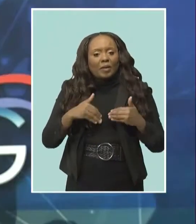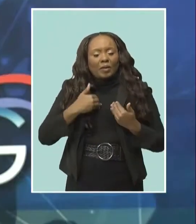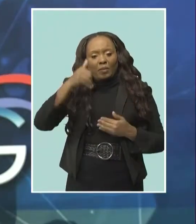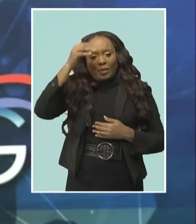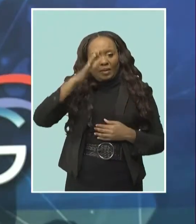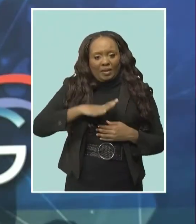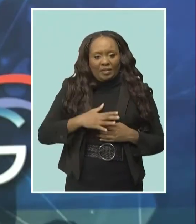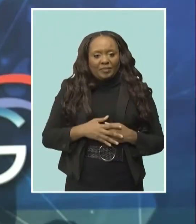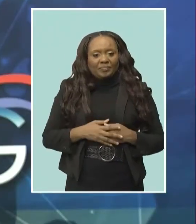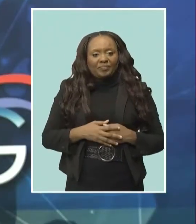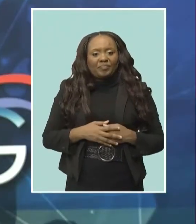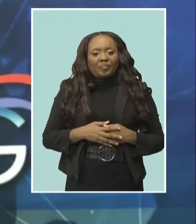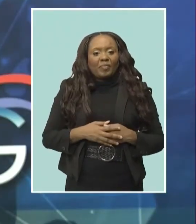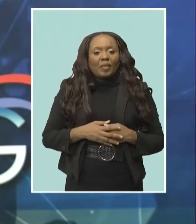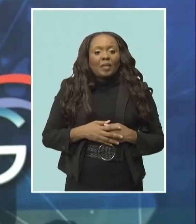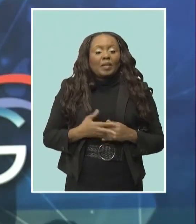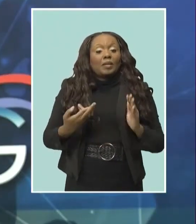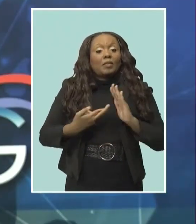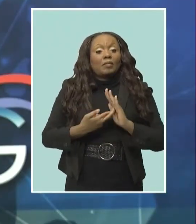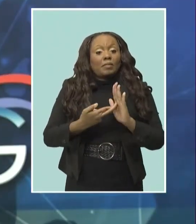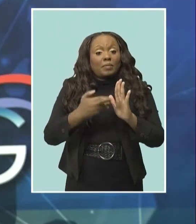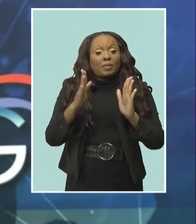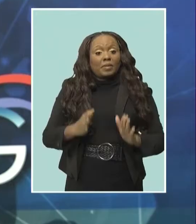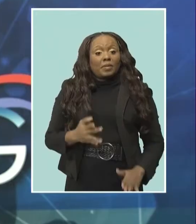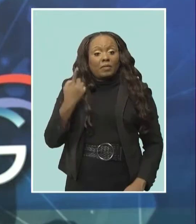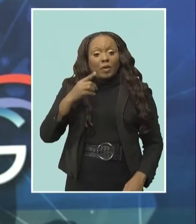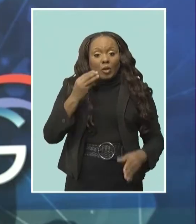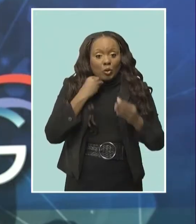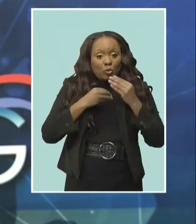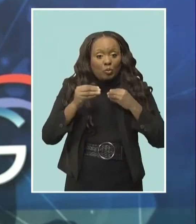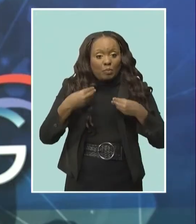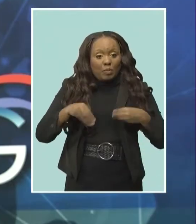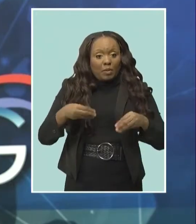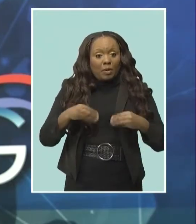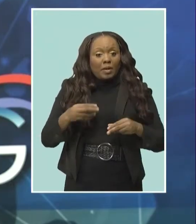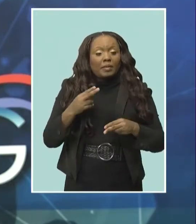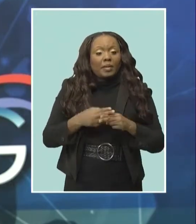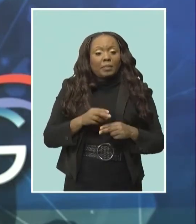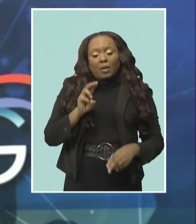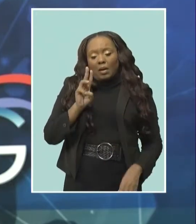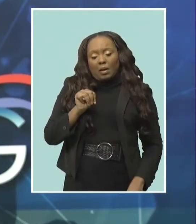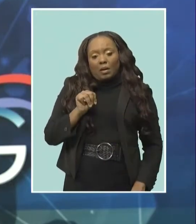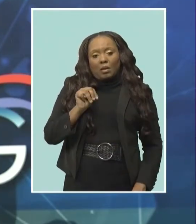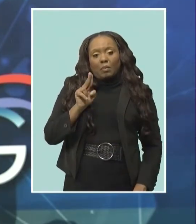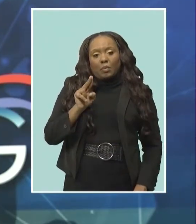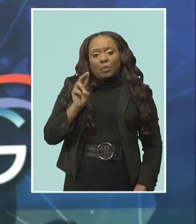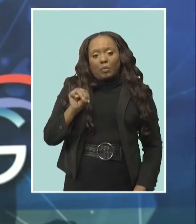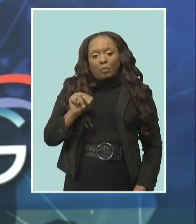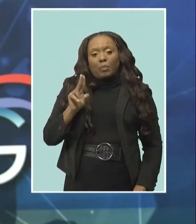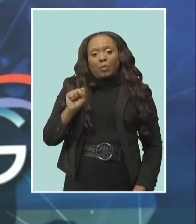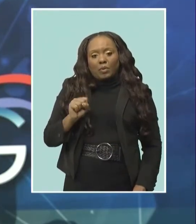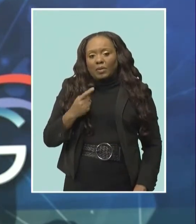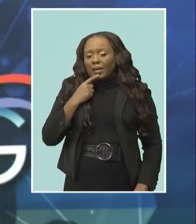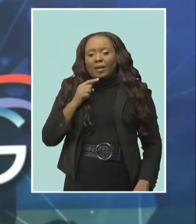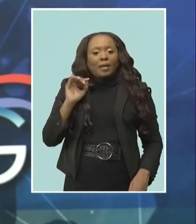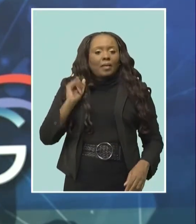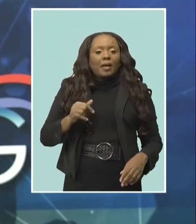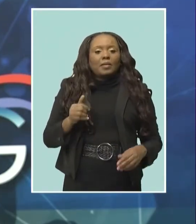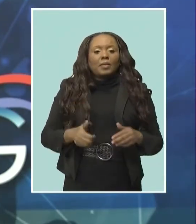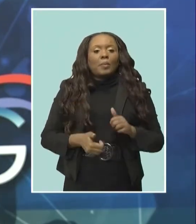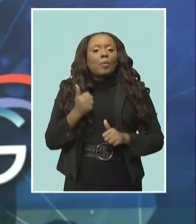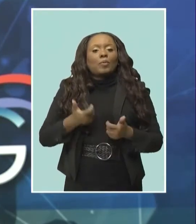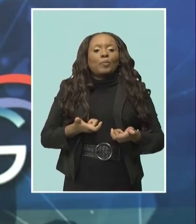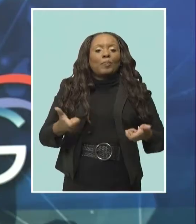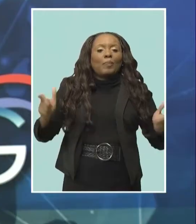Well, representative for Mumu's Supermarket, Don McIntosh, told CBC News this was the biggest winning customer they've ever had, and it